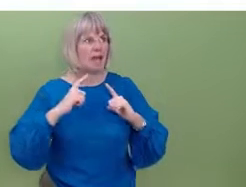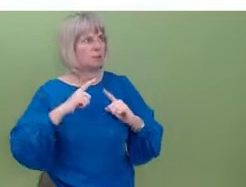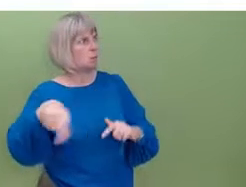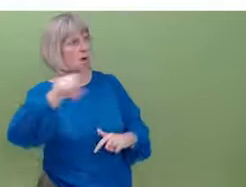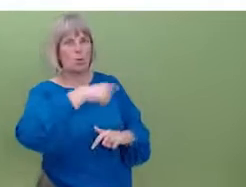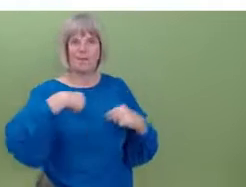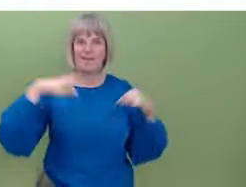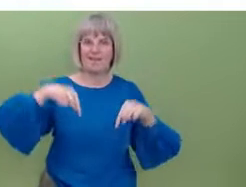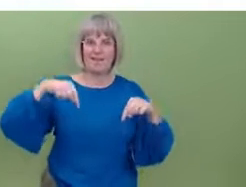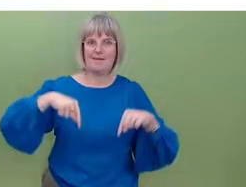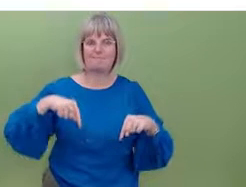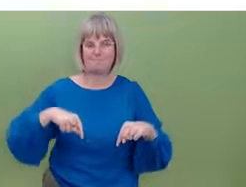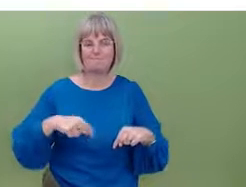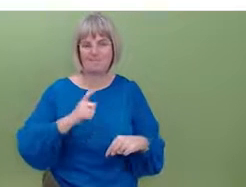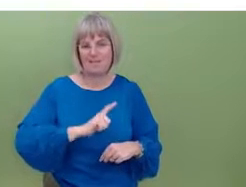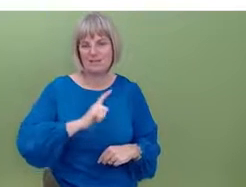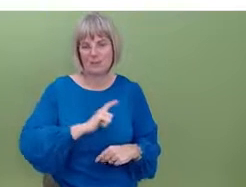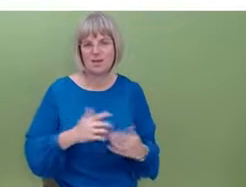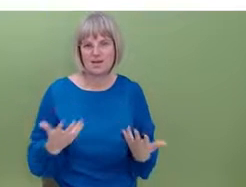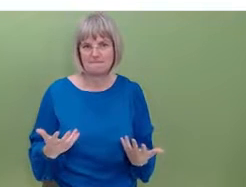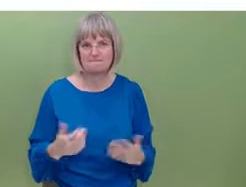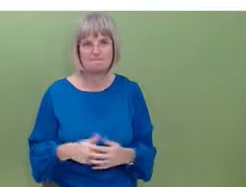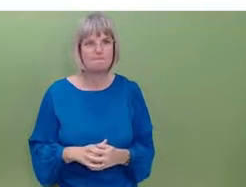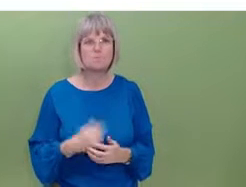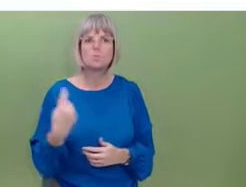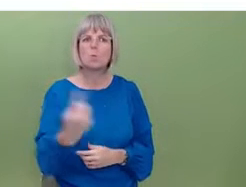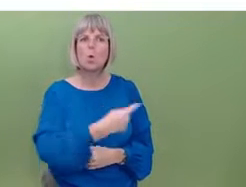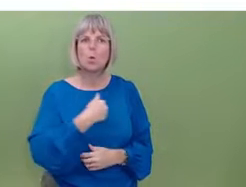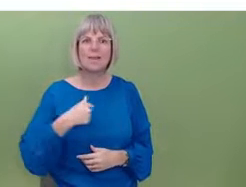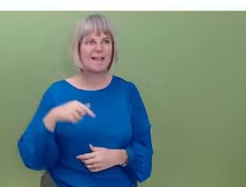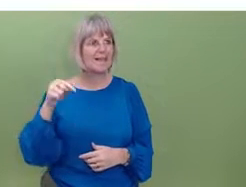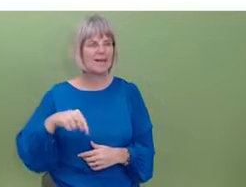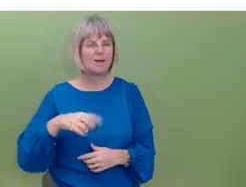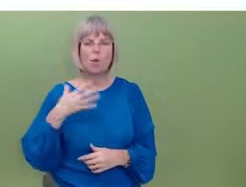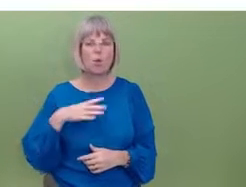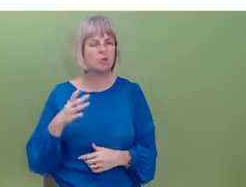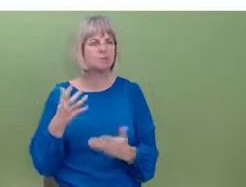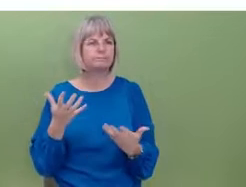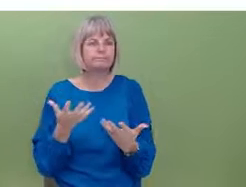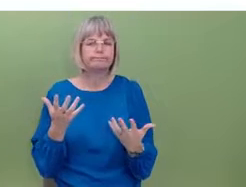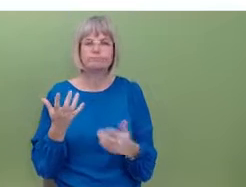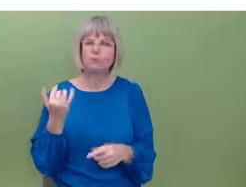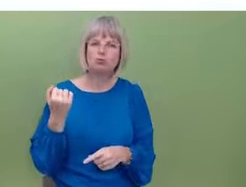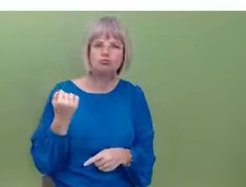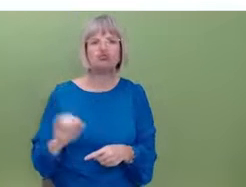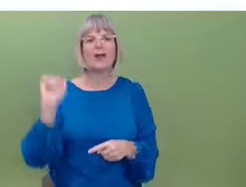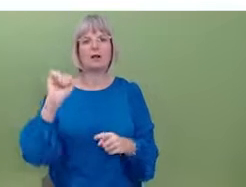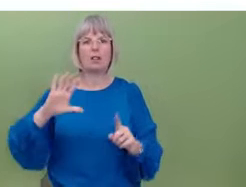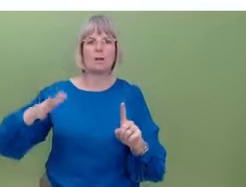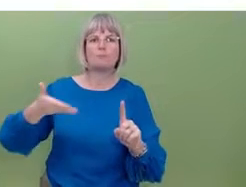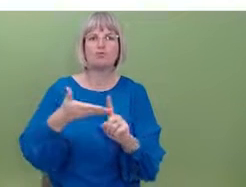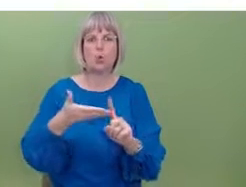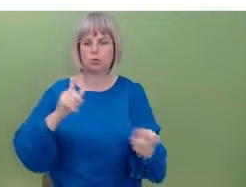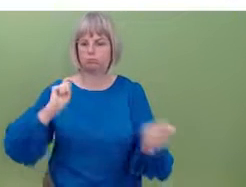We are here to take a more radical approach where we